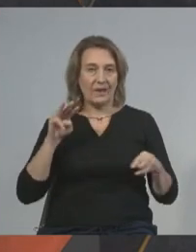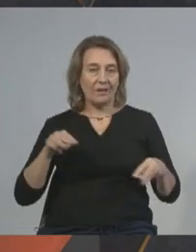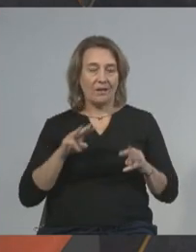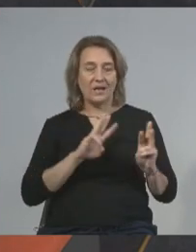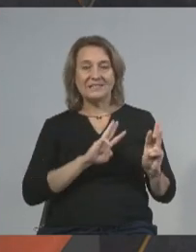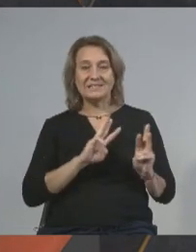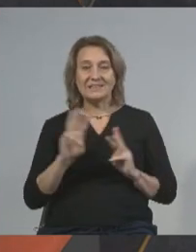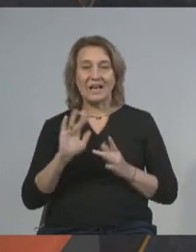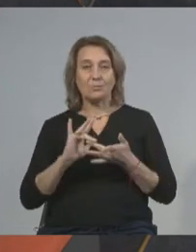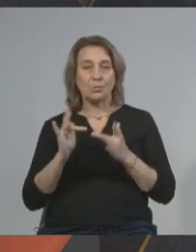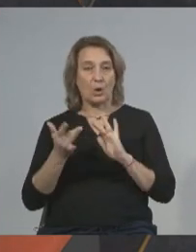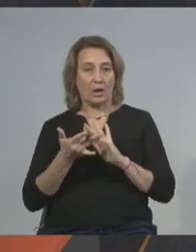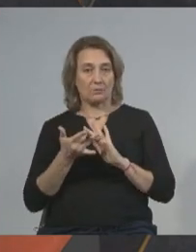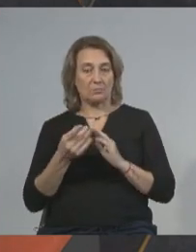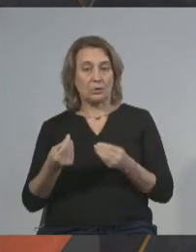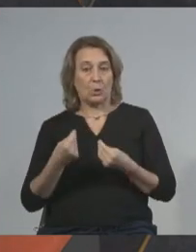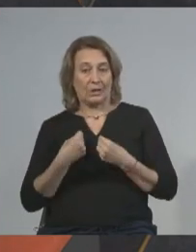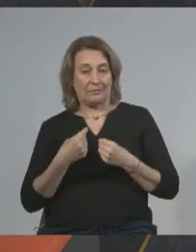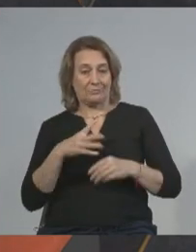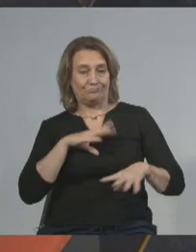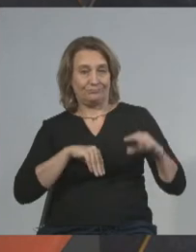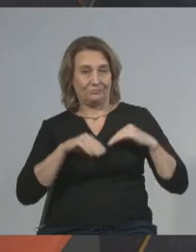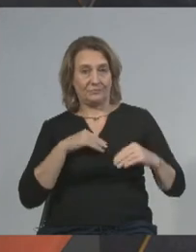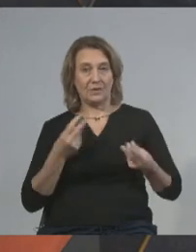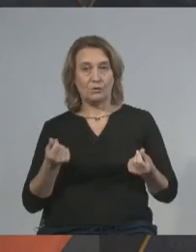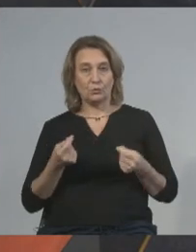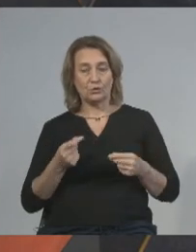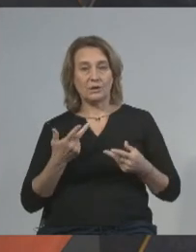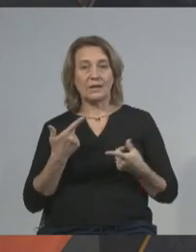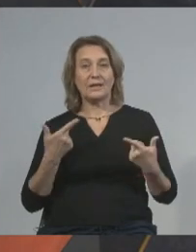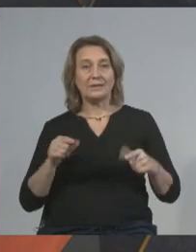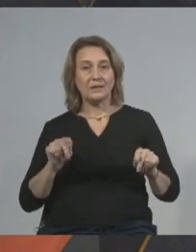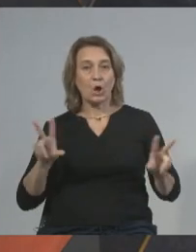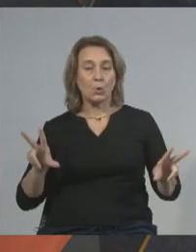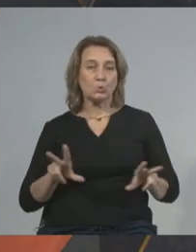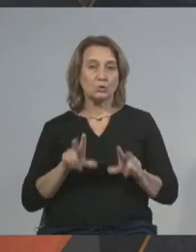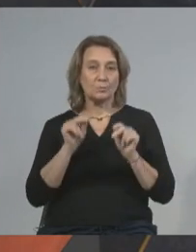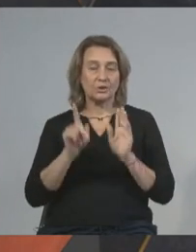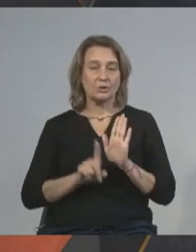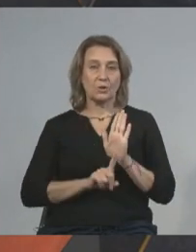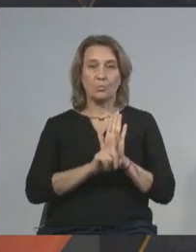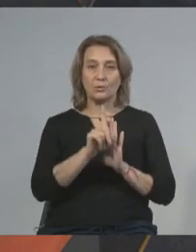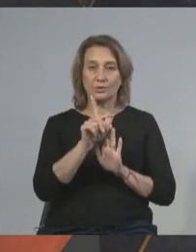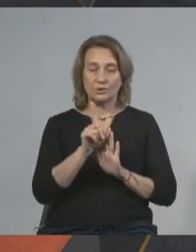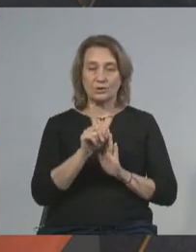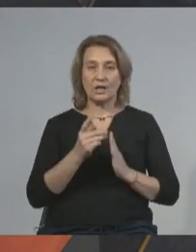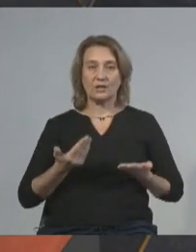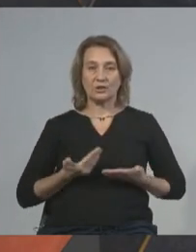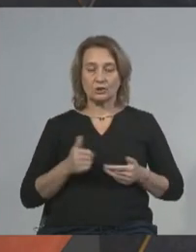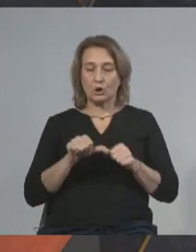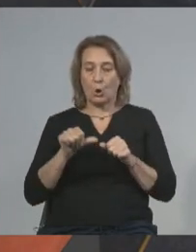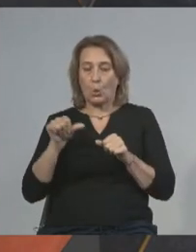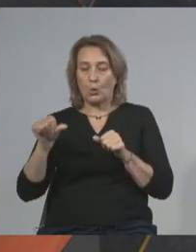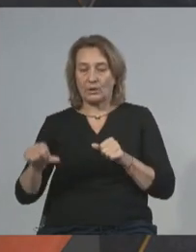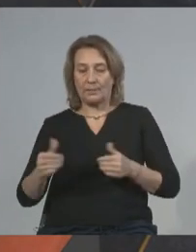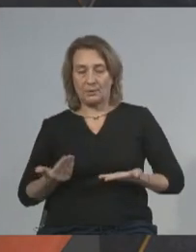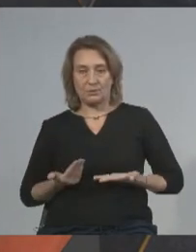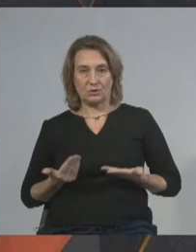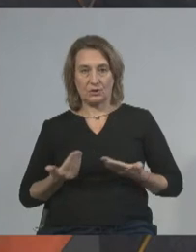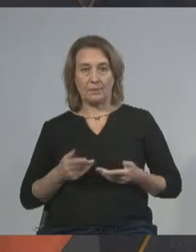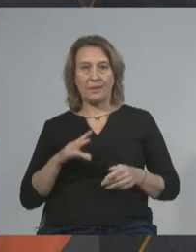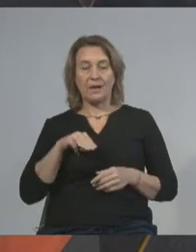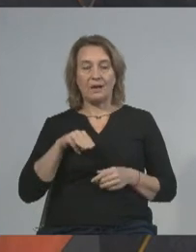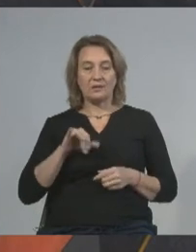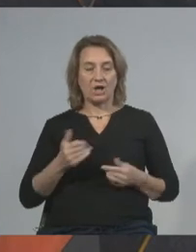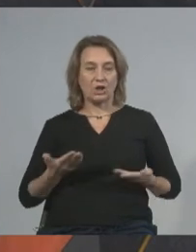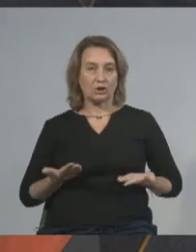when they have a lot of side projects that bring money some of them are successful some of them start living